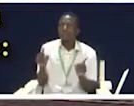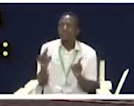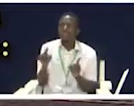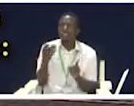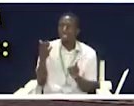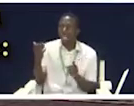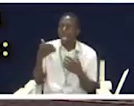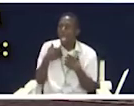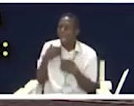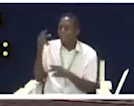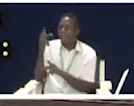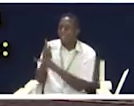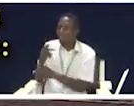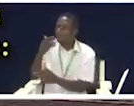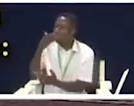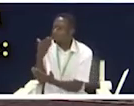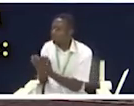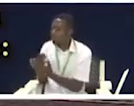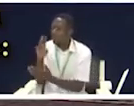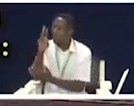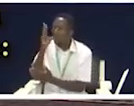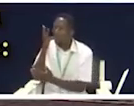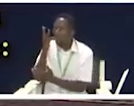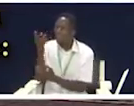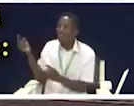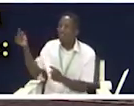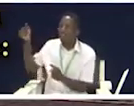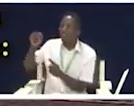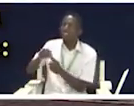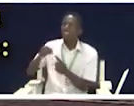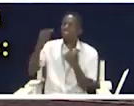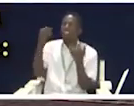the good wine until when?" Until when?